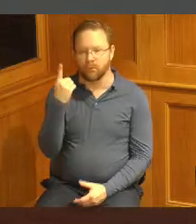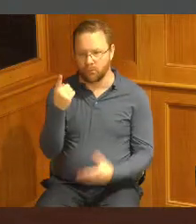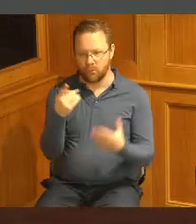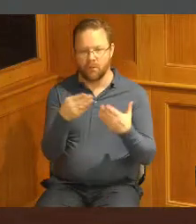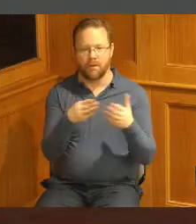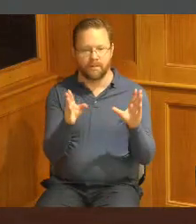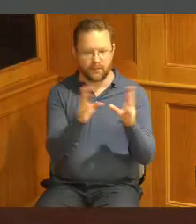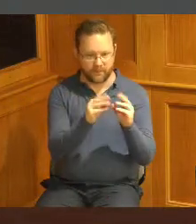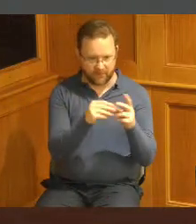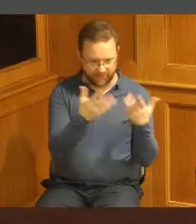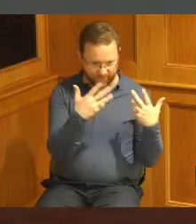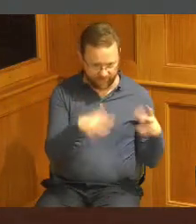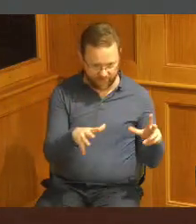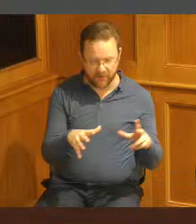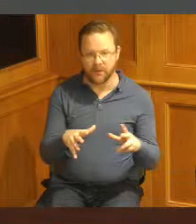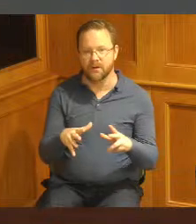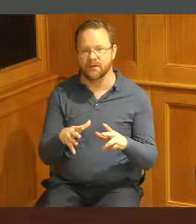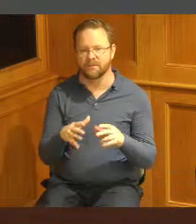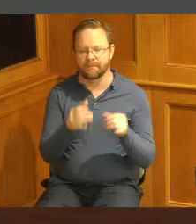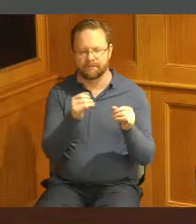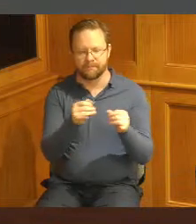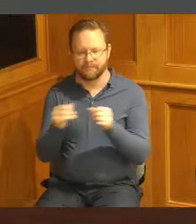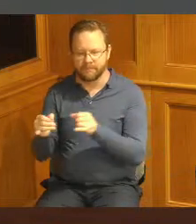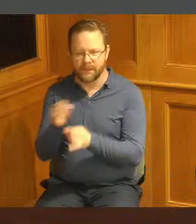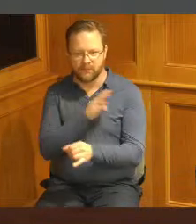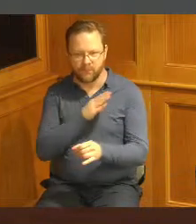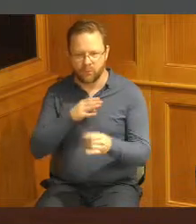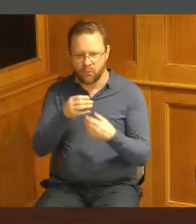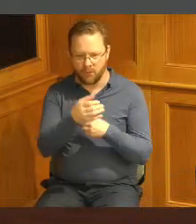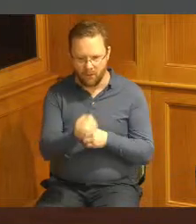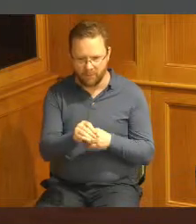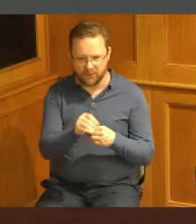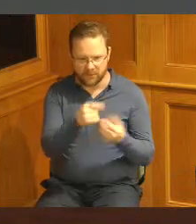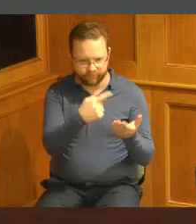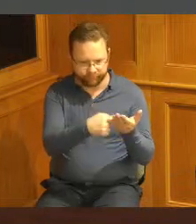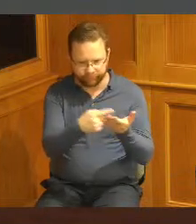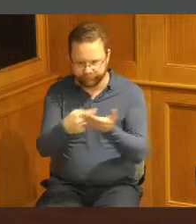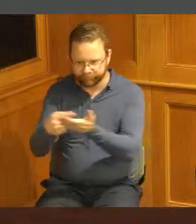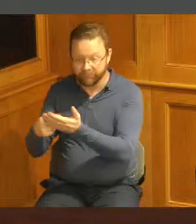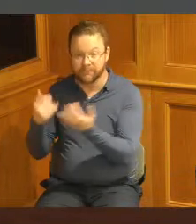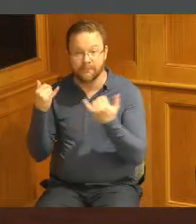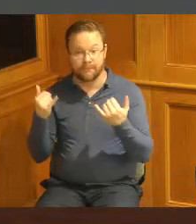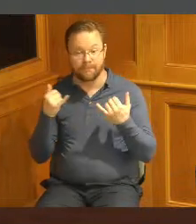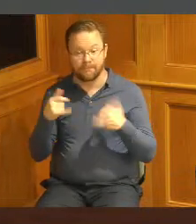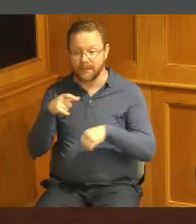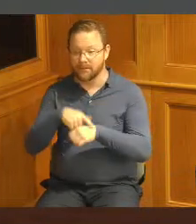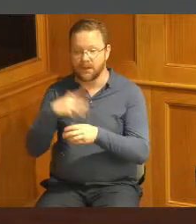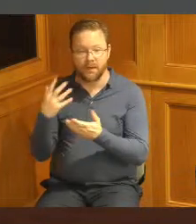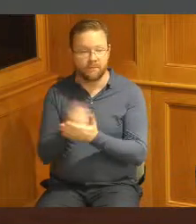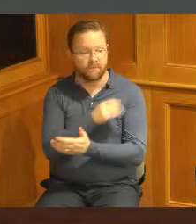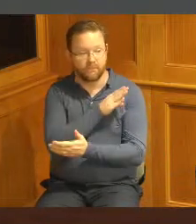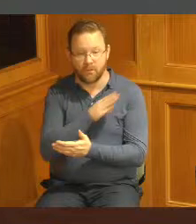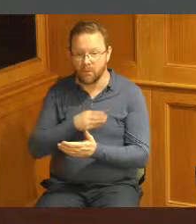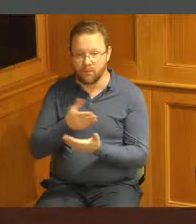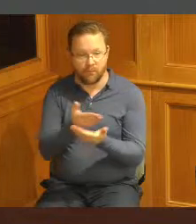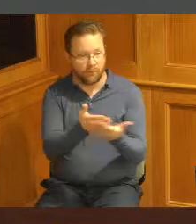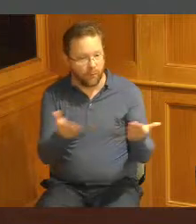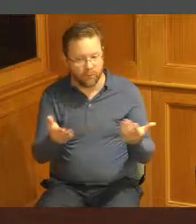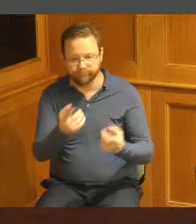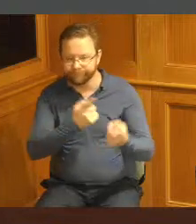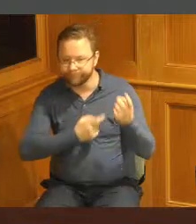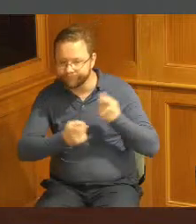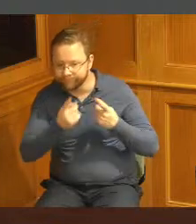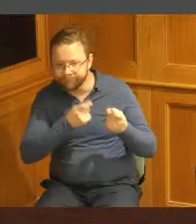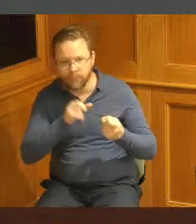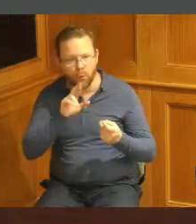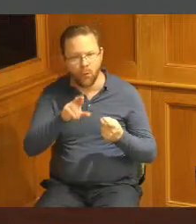We've had some conversation with individual board offices. But this is literally a time for the board just to ask any questions to provide